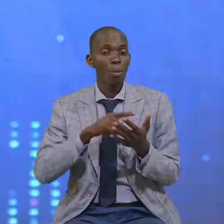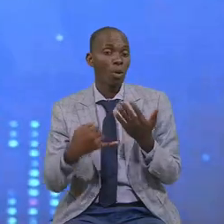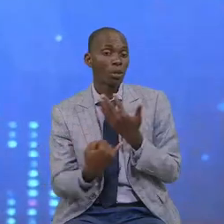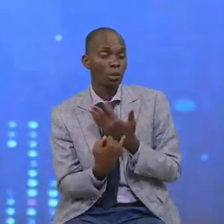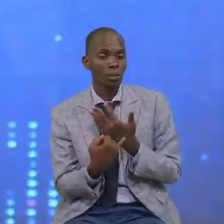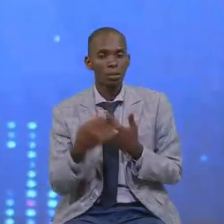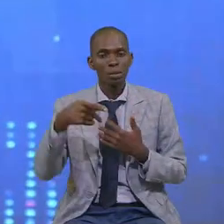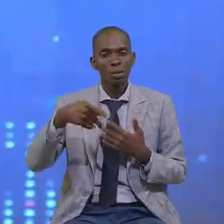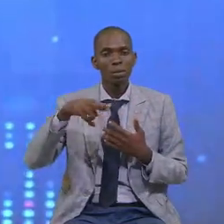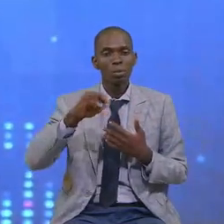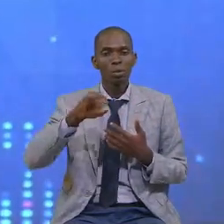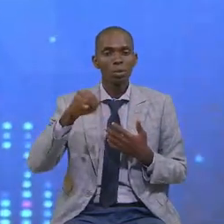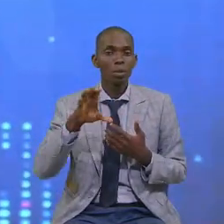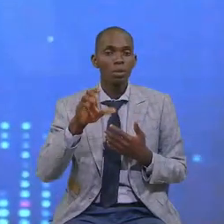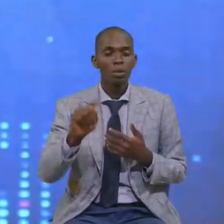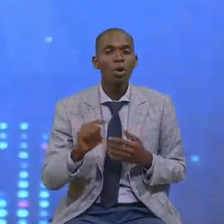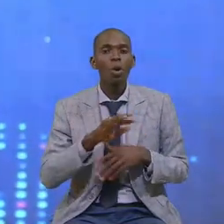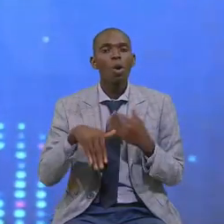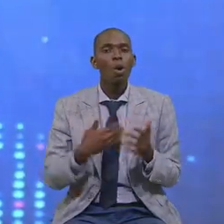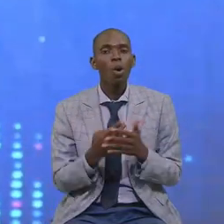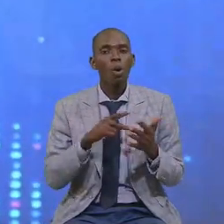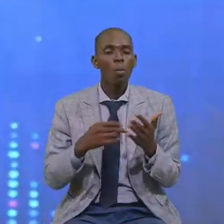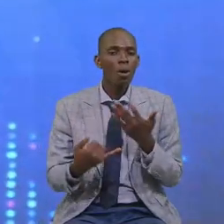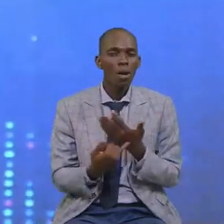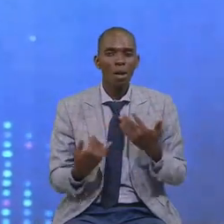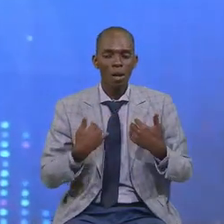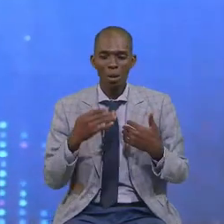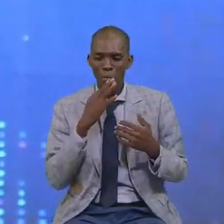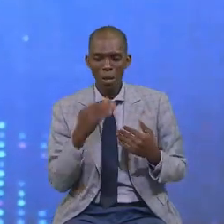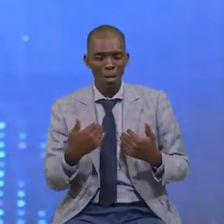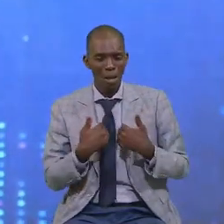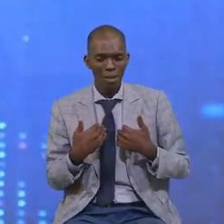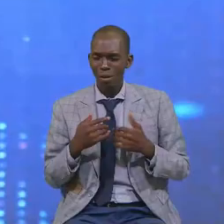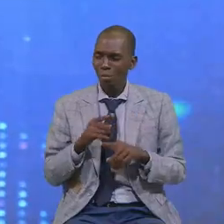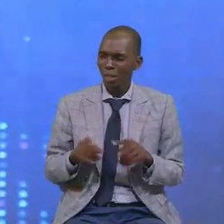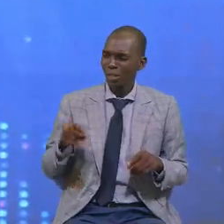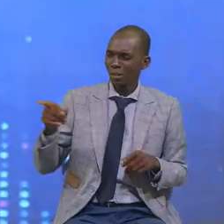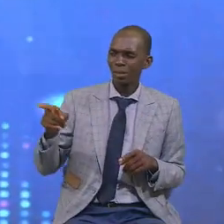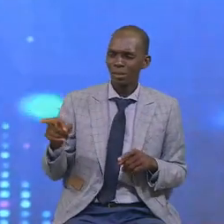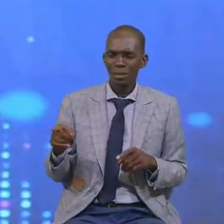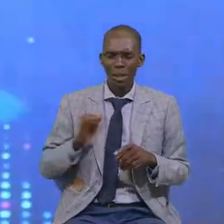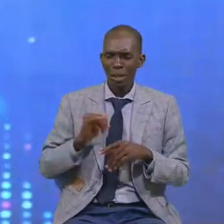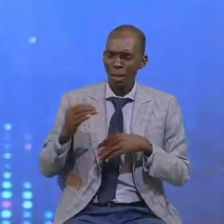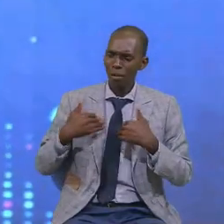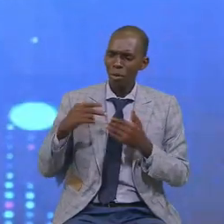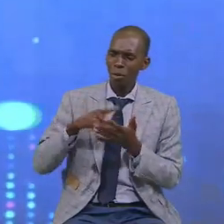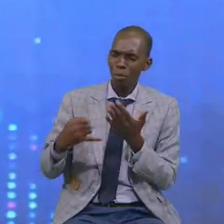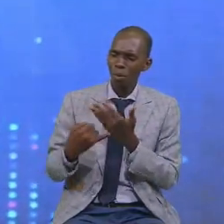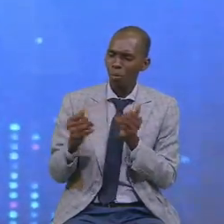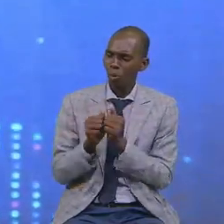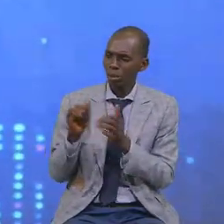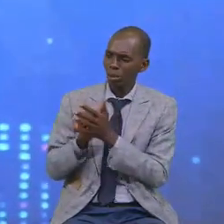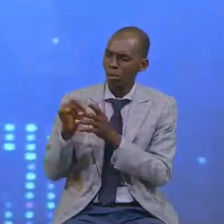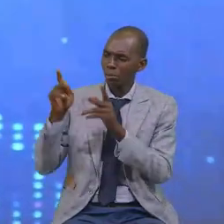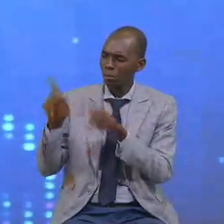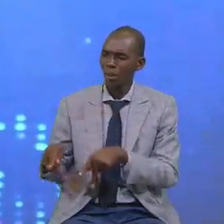the projects I've been having with that man, that's an unequal yoke together with the unbeliever.